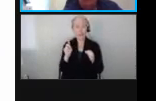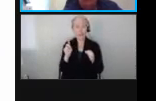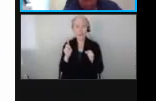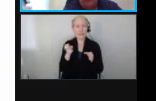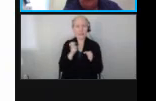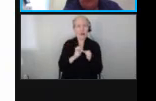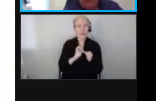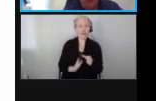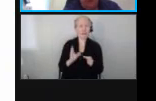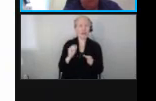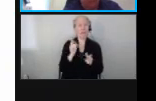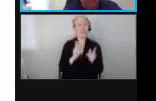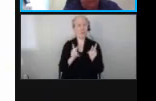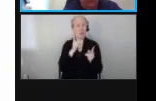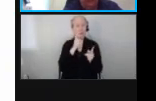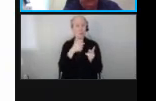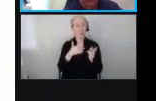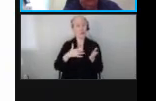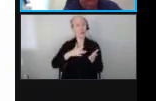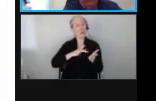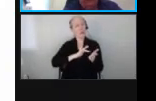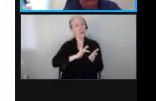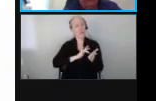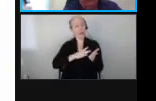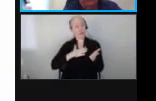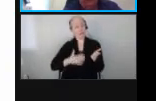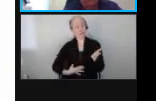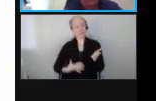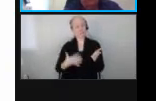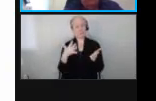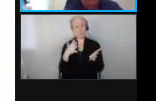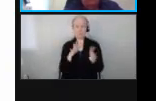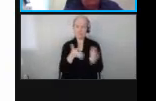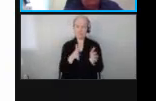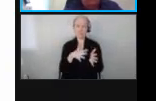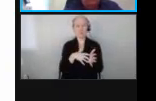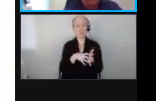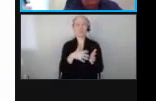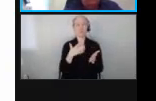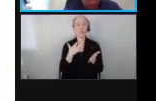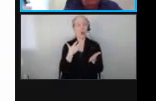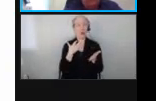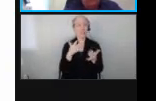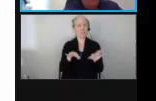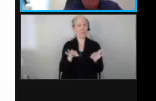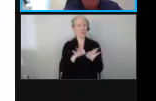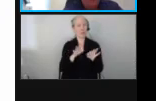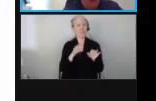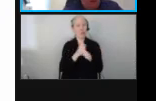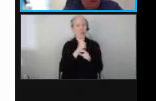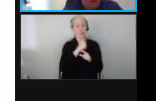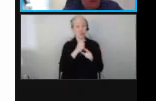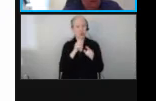go into space, it's more important than ever to get this right. Next slide, please.